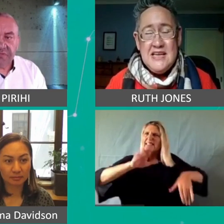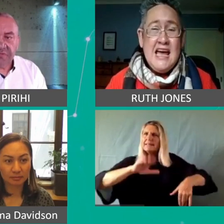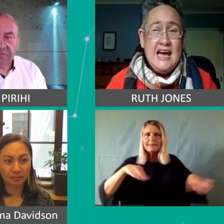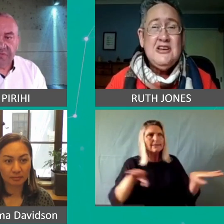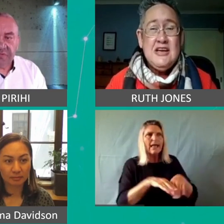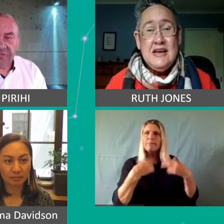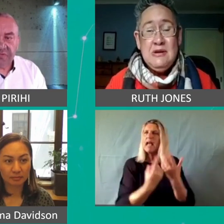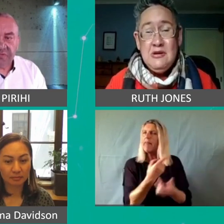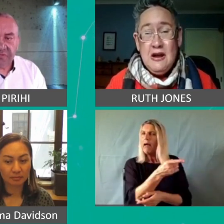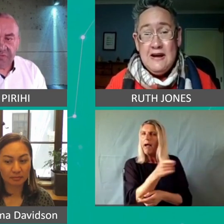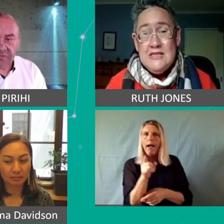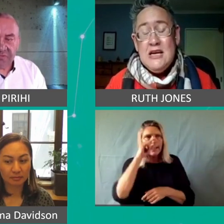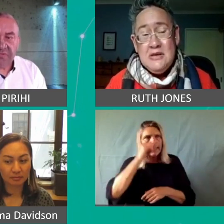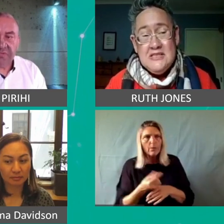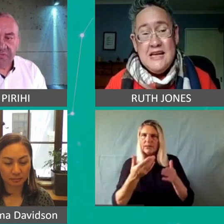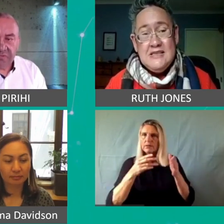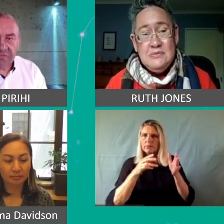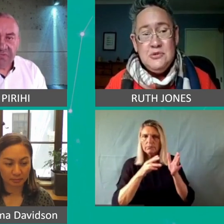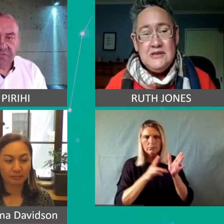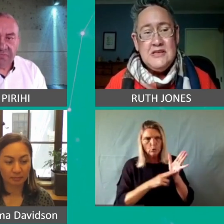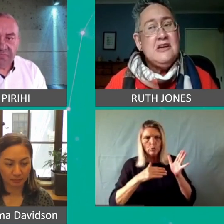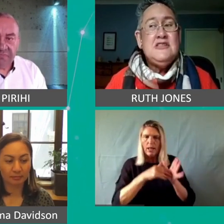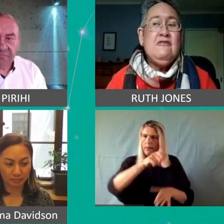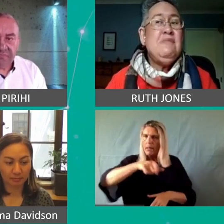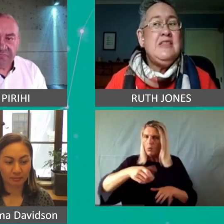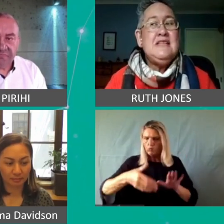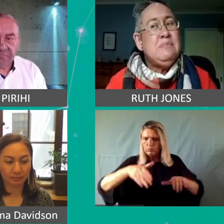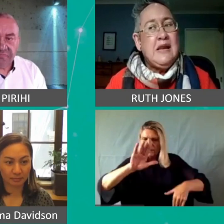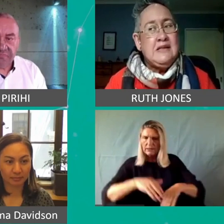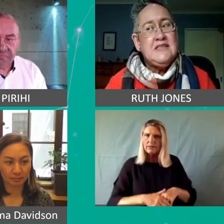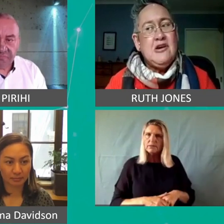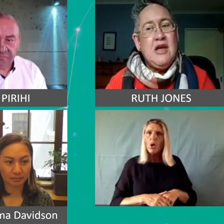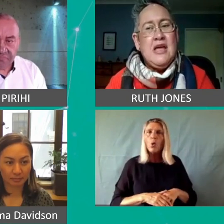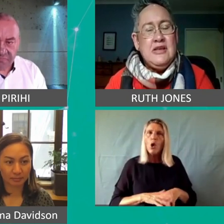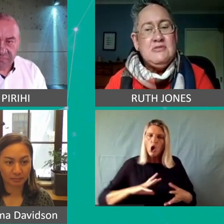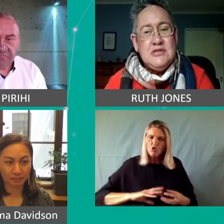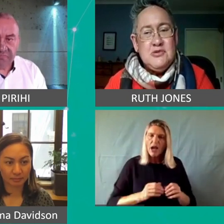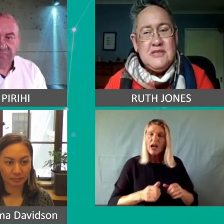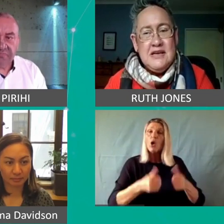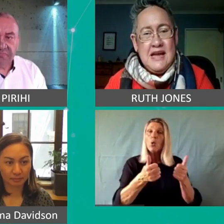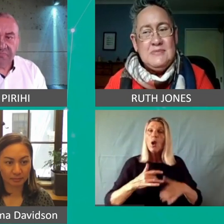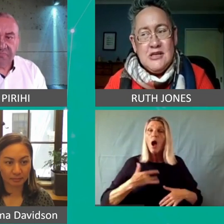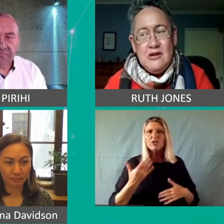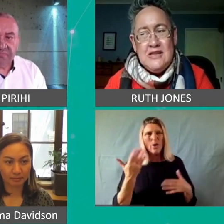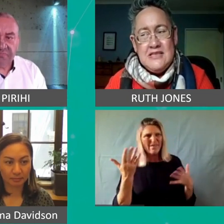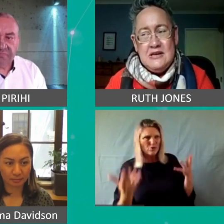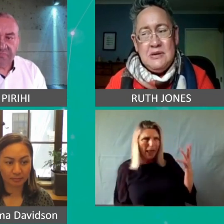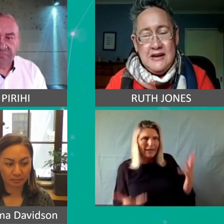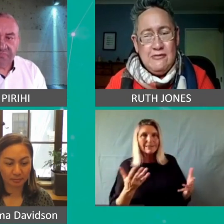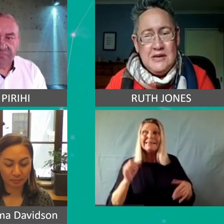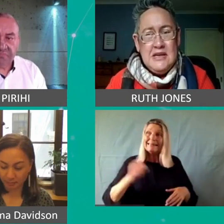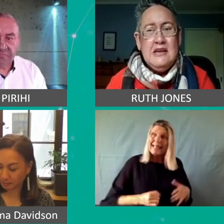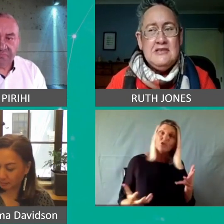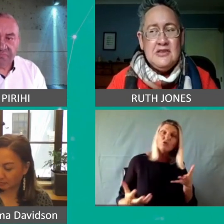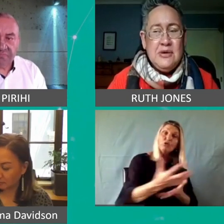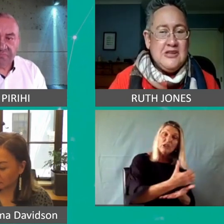is under enabling good lives, but still as important. So for me, there's a balance. So there's resourcing absolutely that's needed by